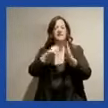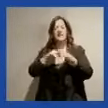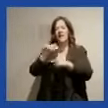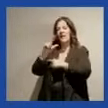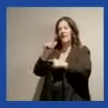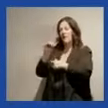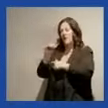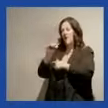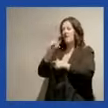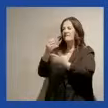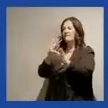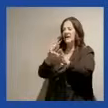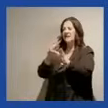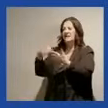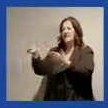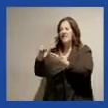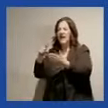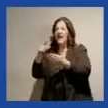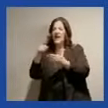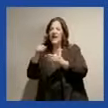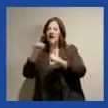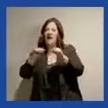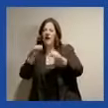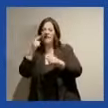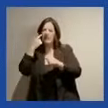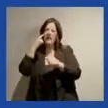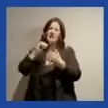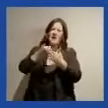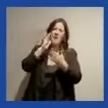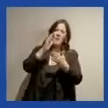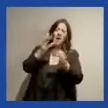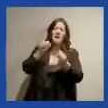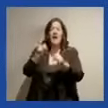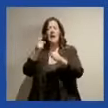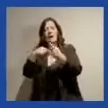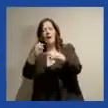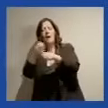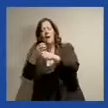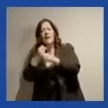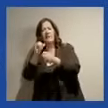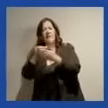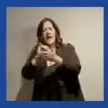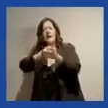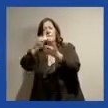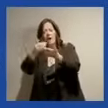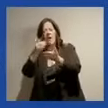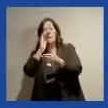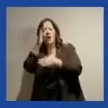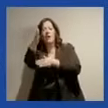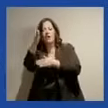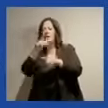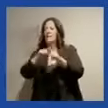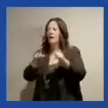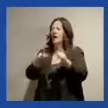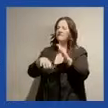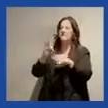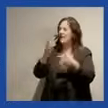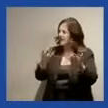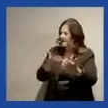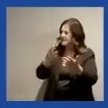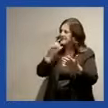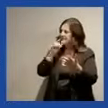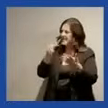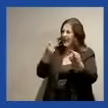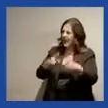and experts saying we believe it will come in, and then we appropriate and attach appropriation to it, only discover it didn't come in, a la what